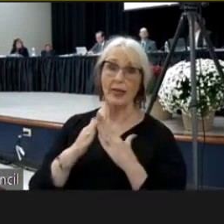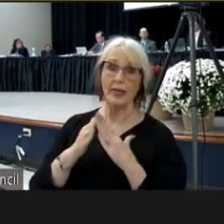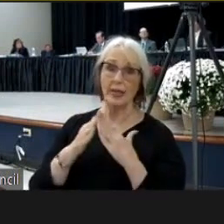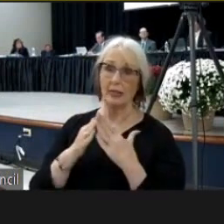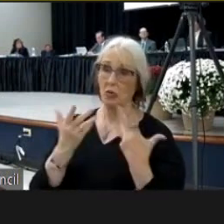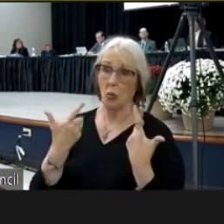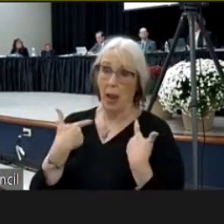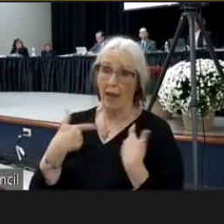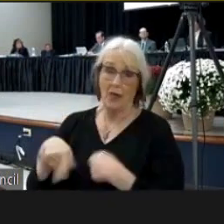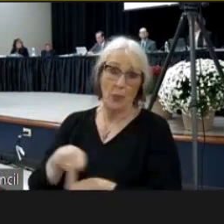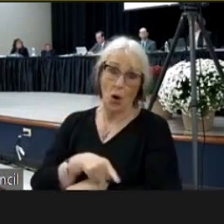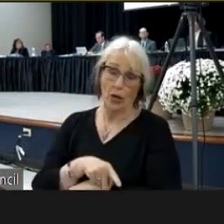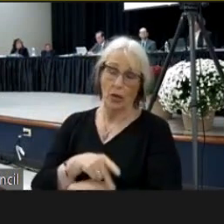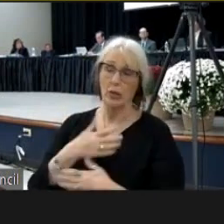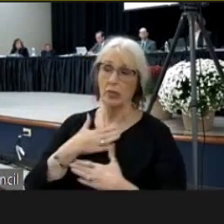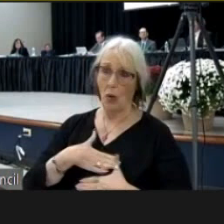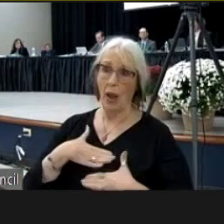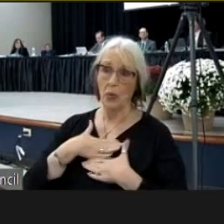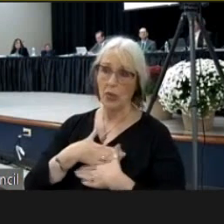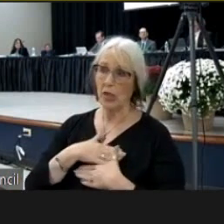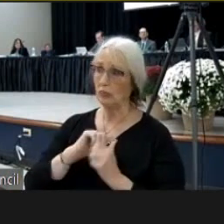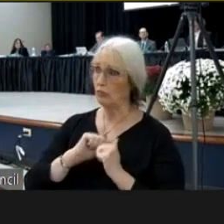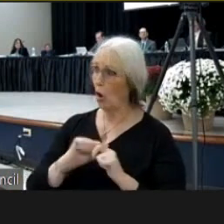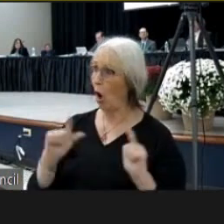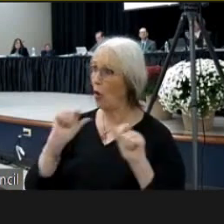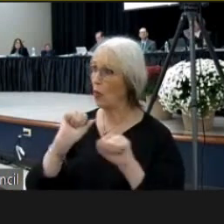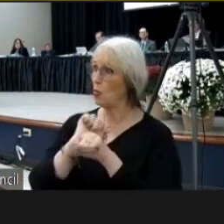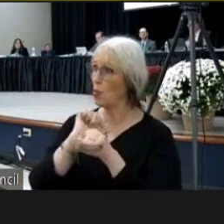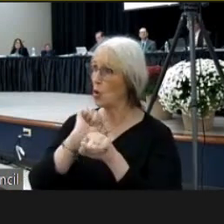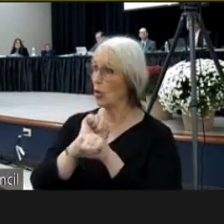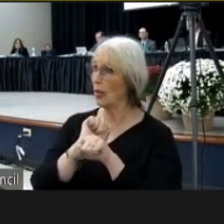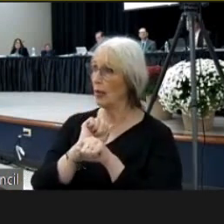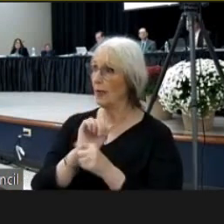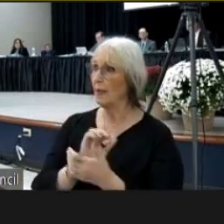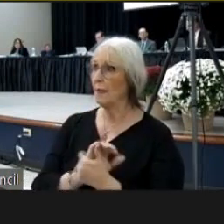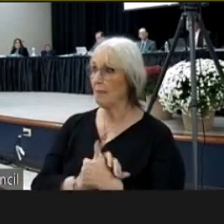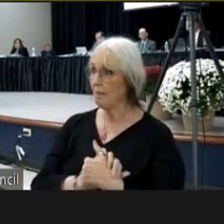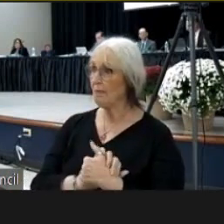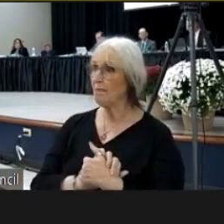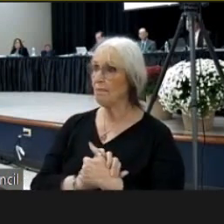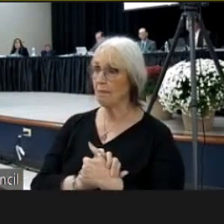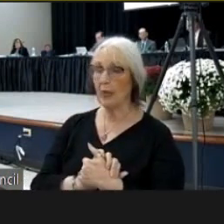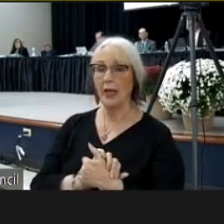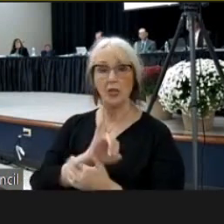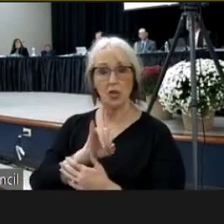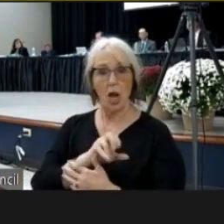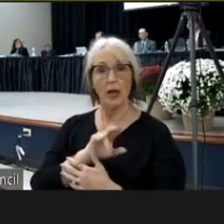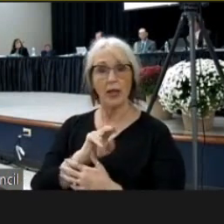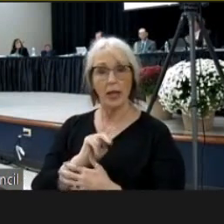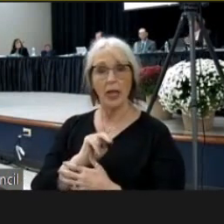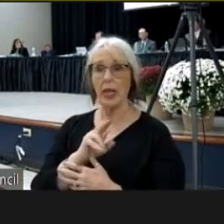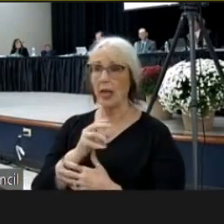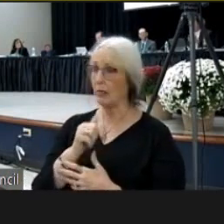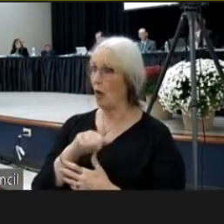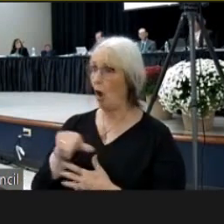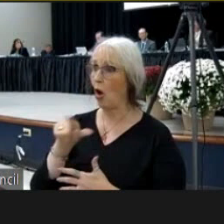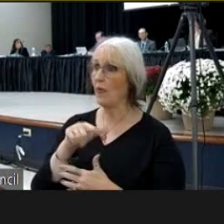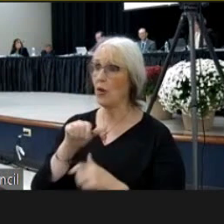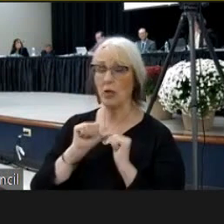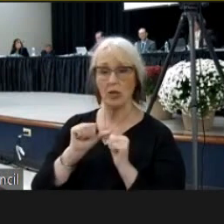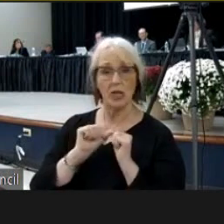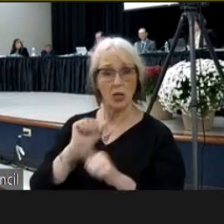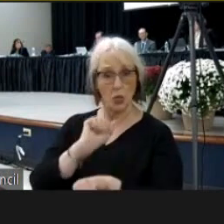have a park. So I appreciate all the work that staff has done. Tommy, you and Jonathan. Particularly working through